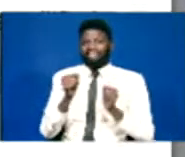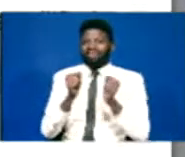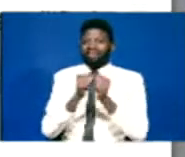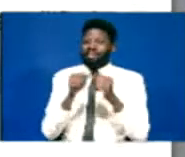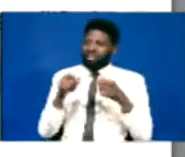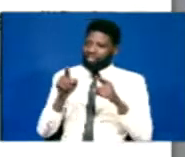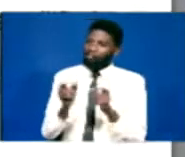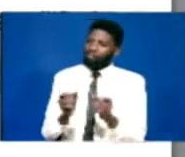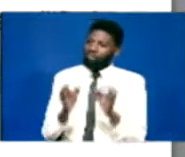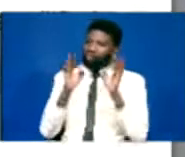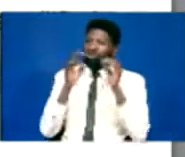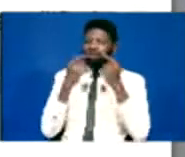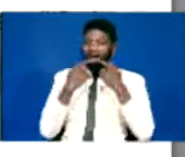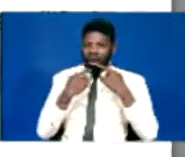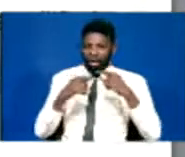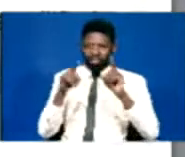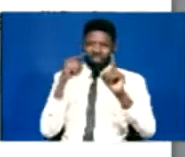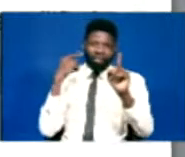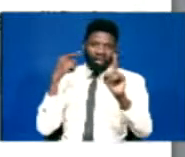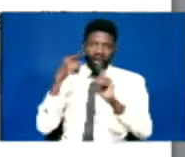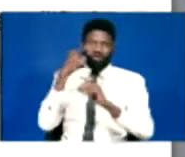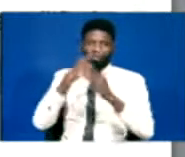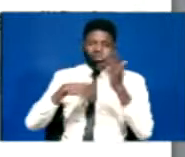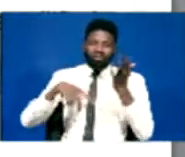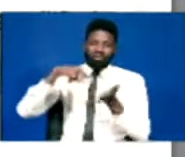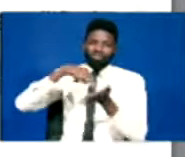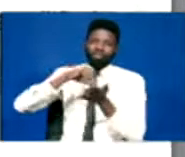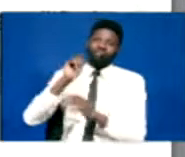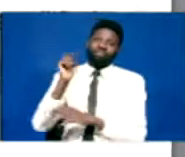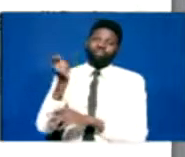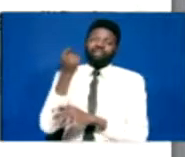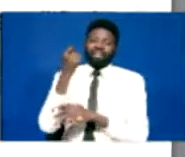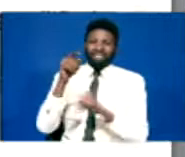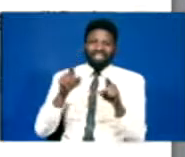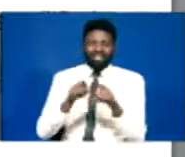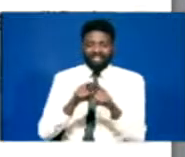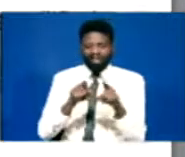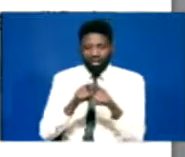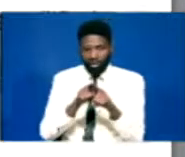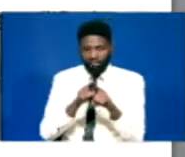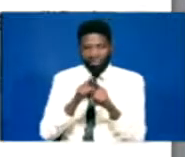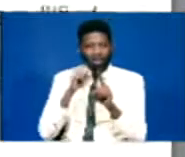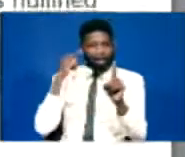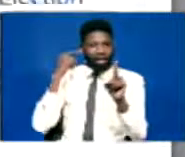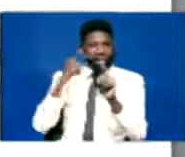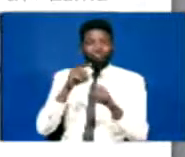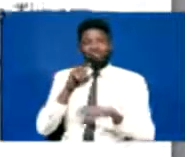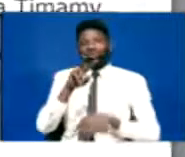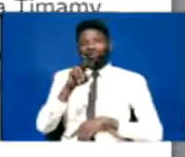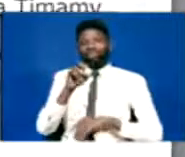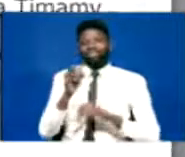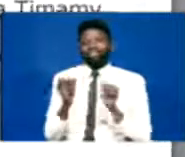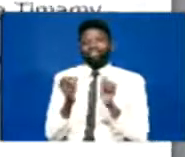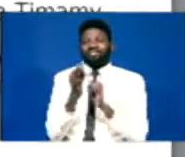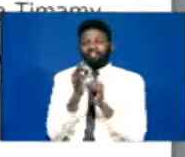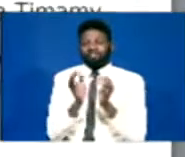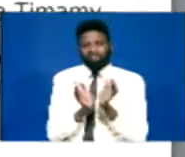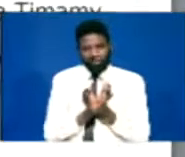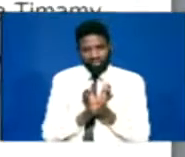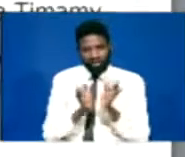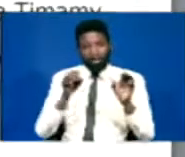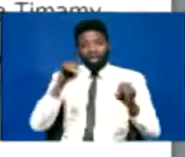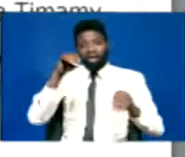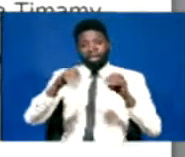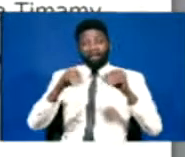declared his intentions to run for presidency, and particularly so for the 2013 general elections. But before